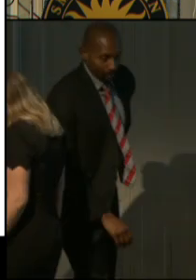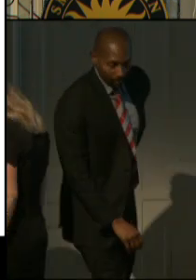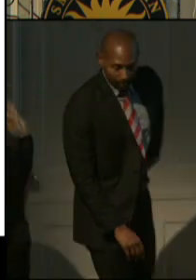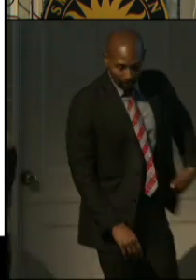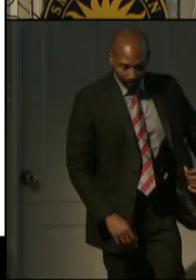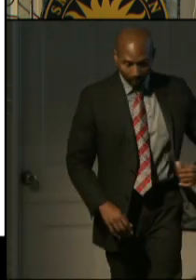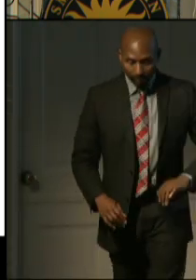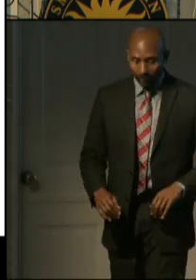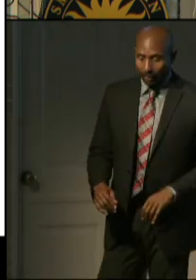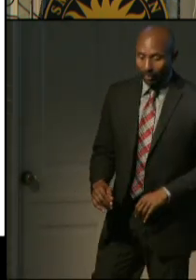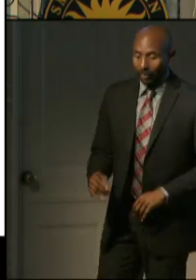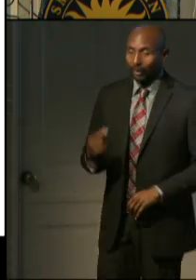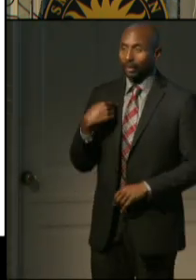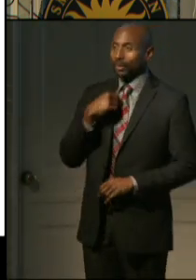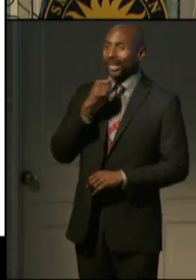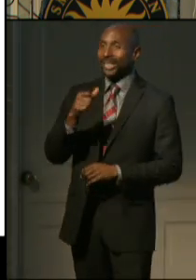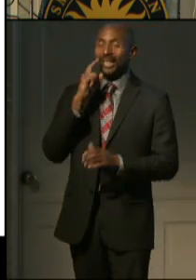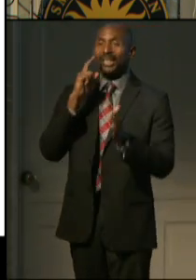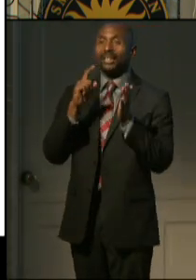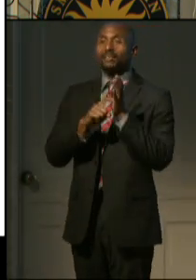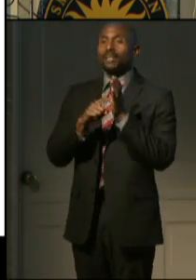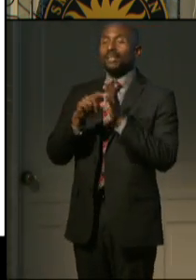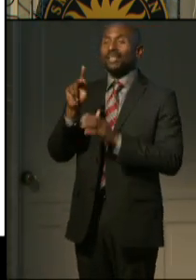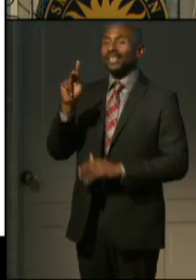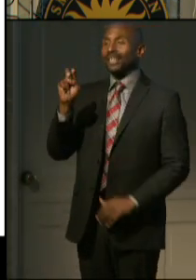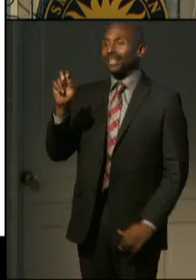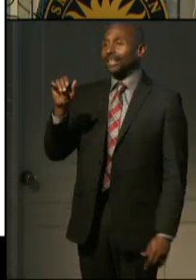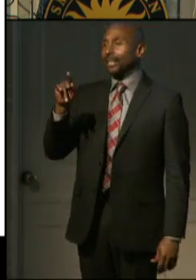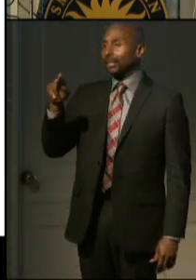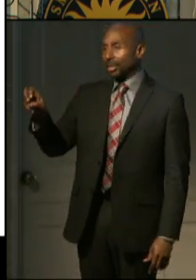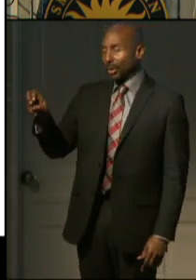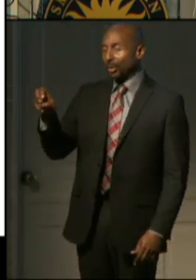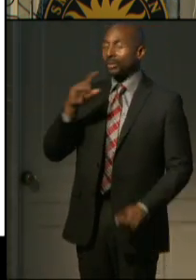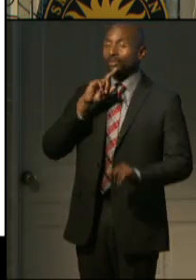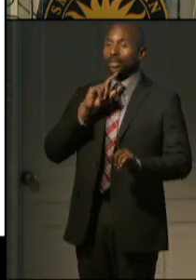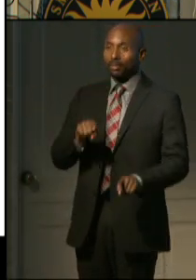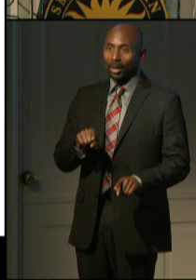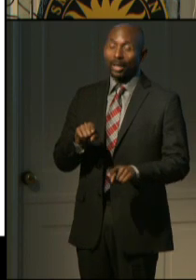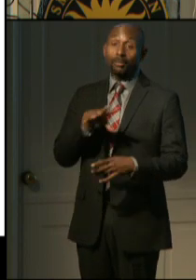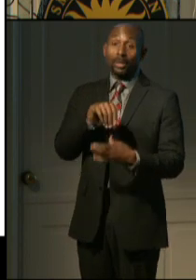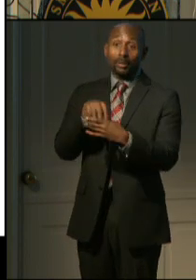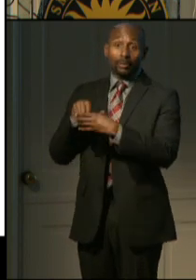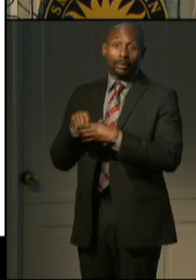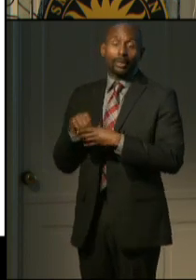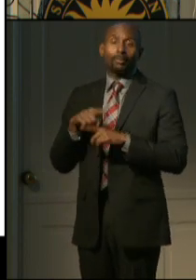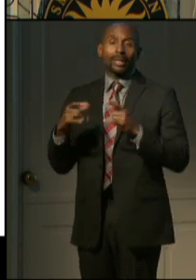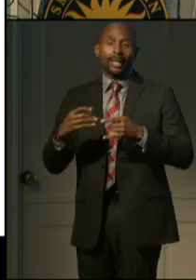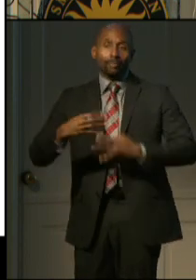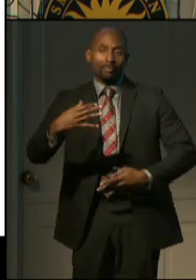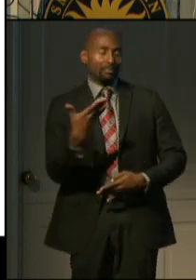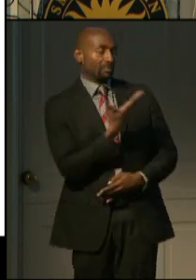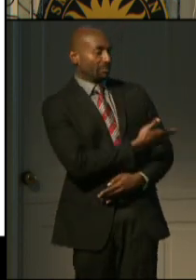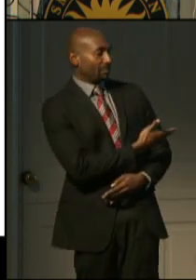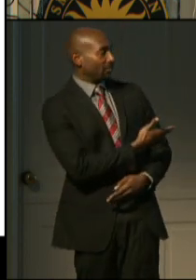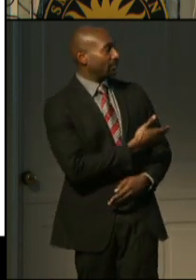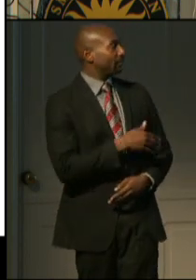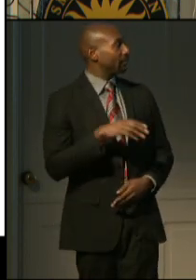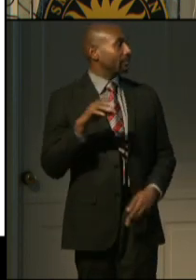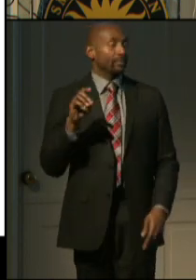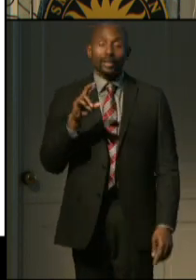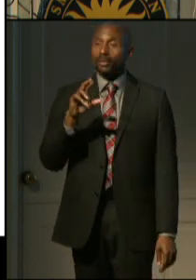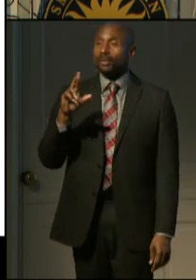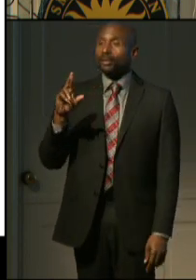response attendees and participants, and they are identified here. Dr. Rebecca Dekow from the Smithsonian's Data